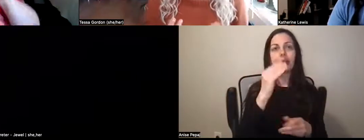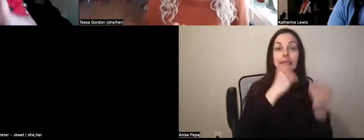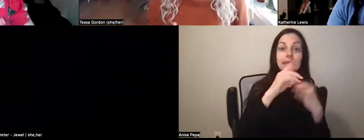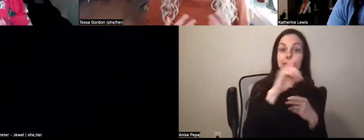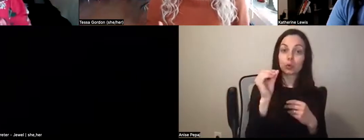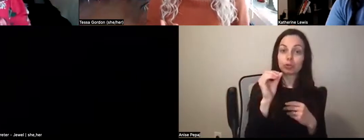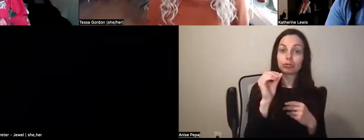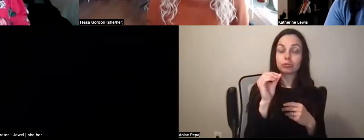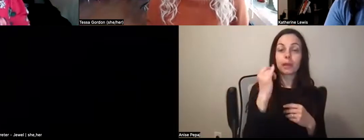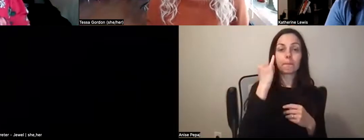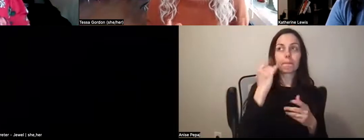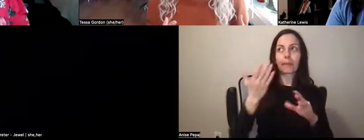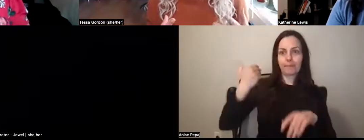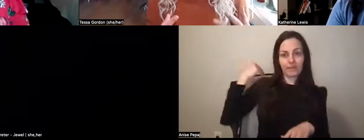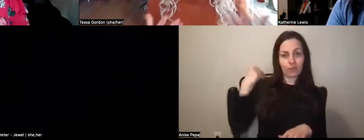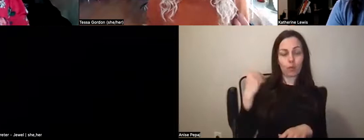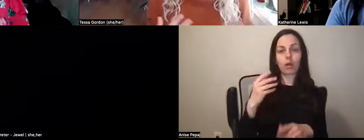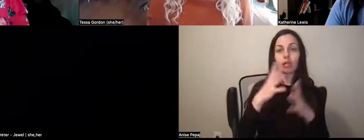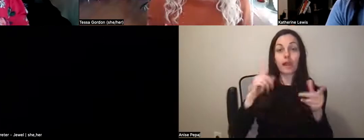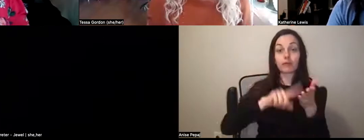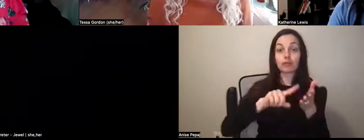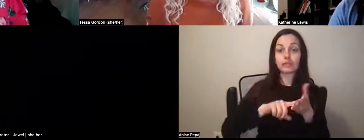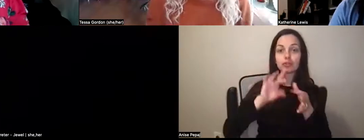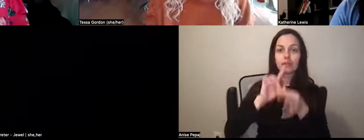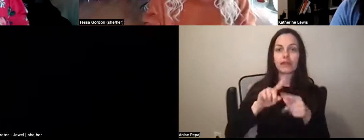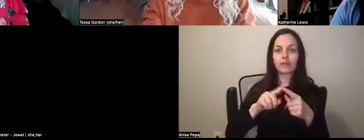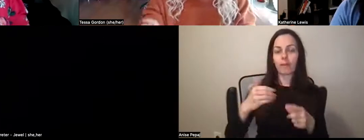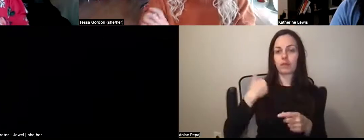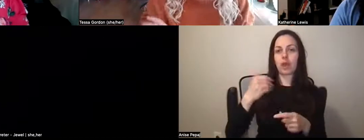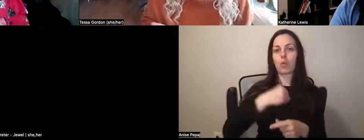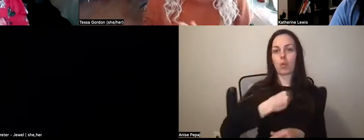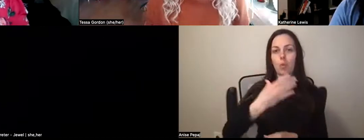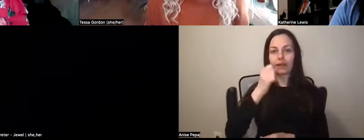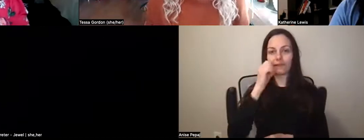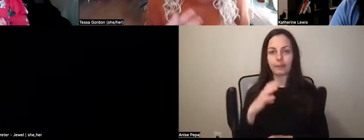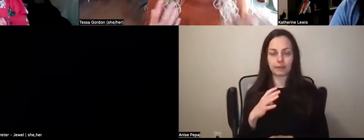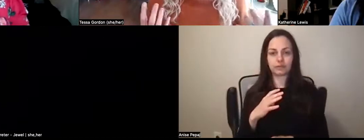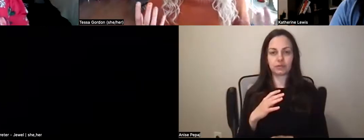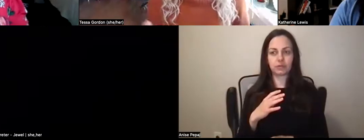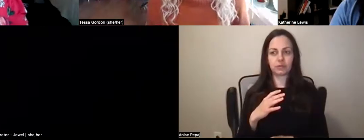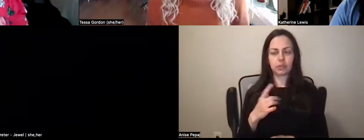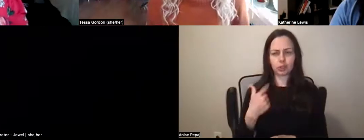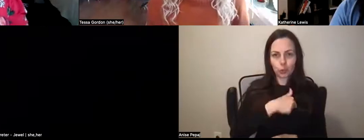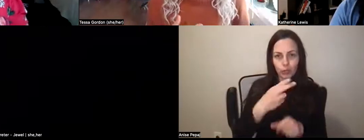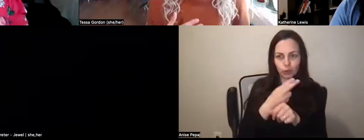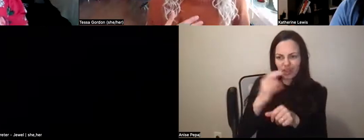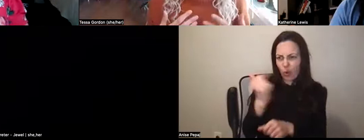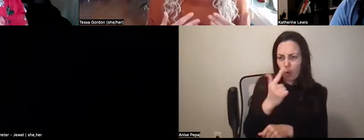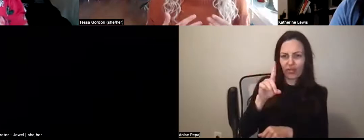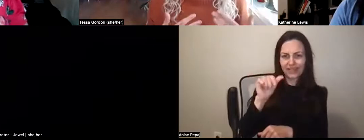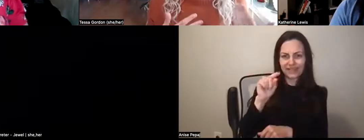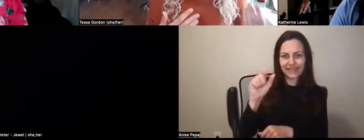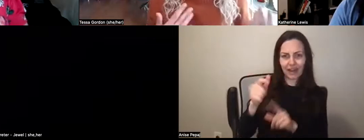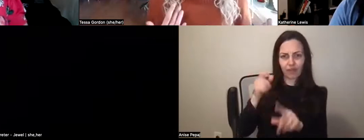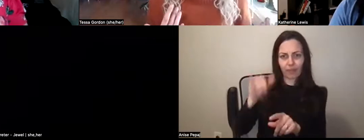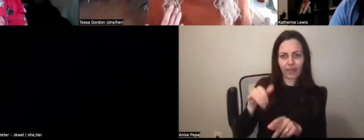at one point, a lot of the research came from adolescent white females, well, that's where we're using all for our diagnostic criteria and using that